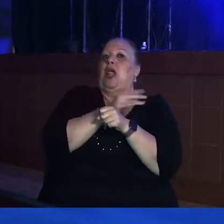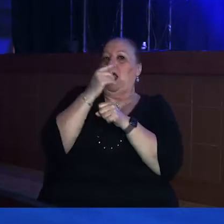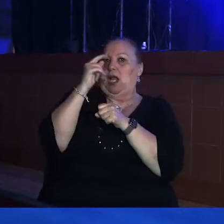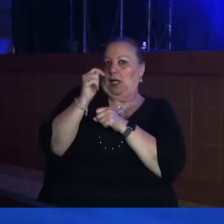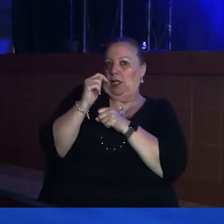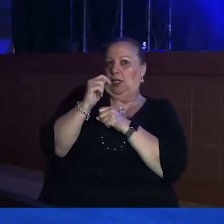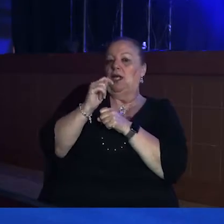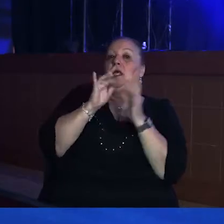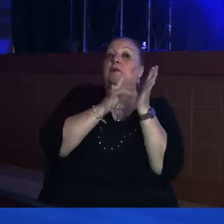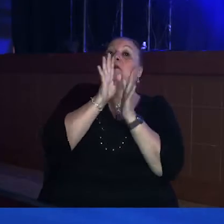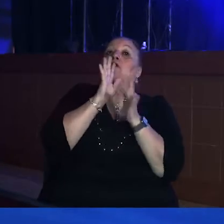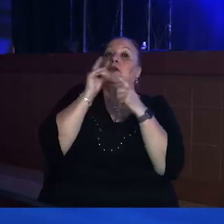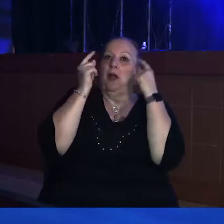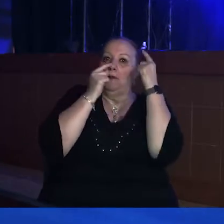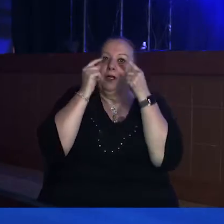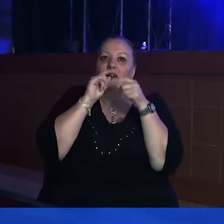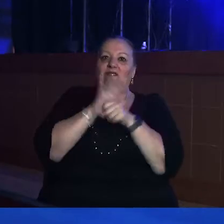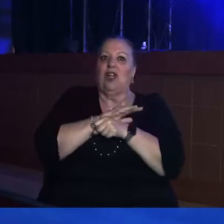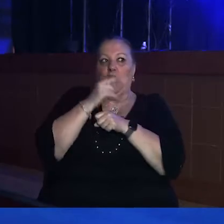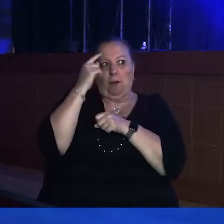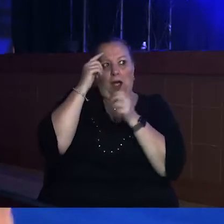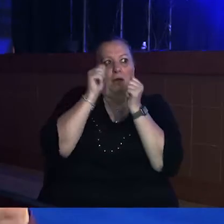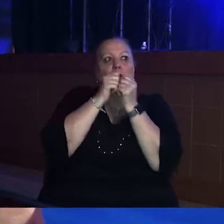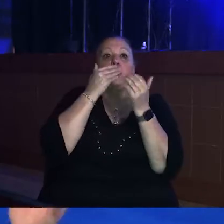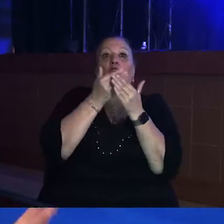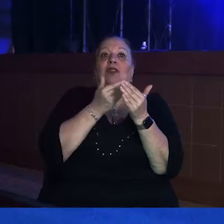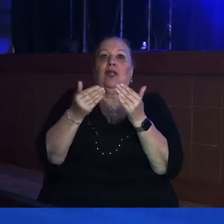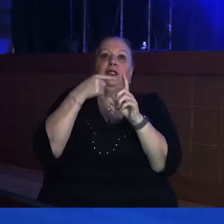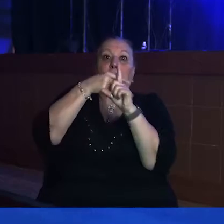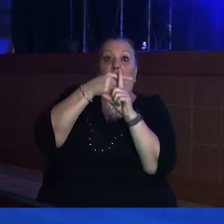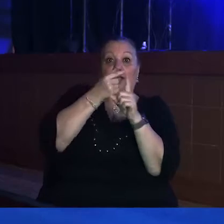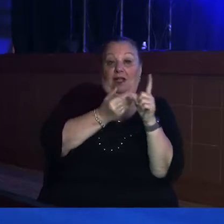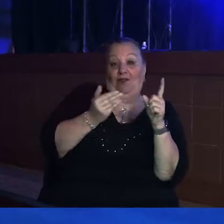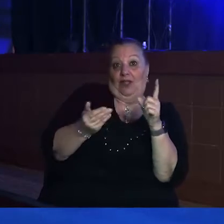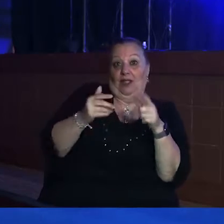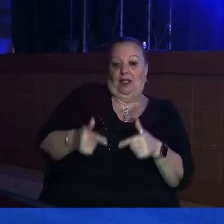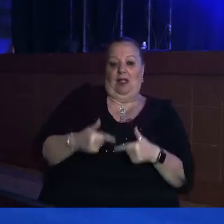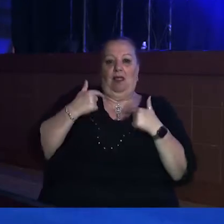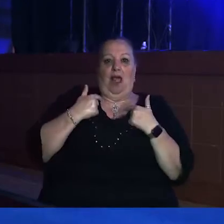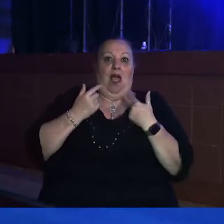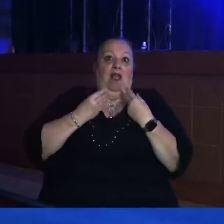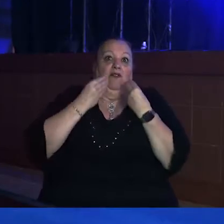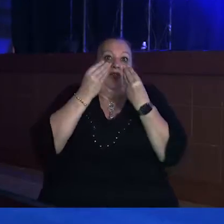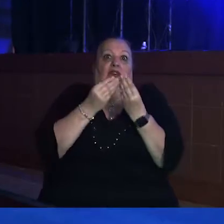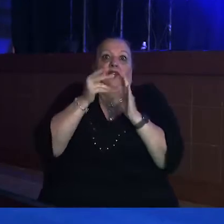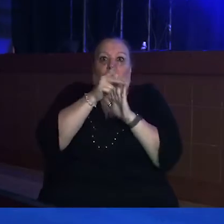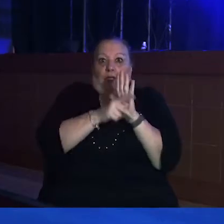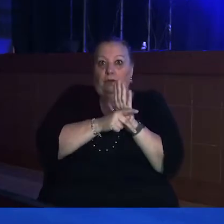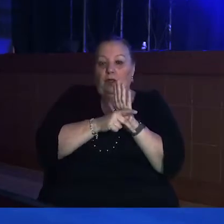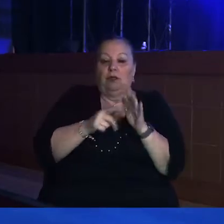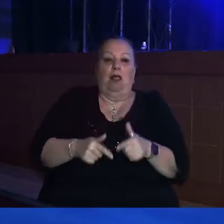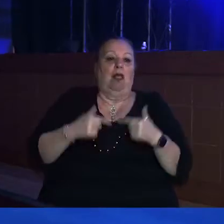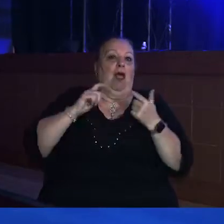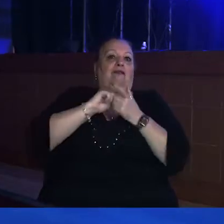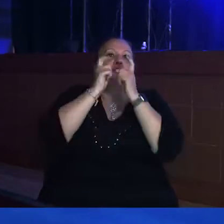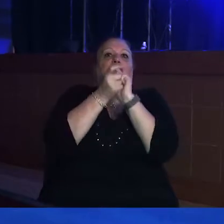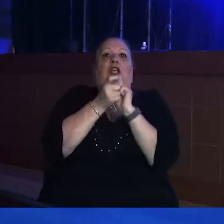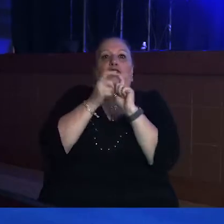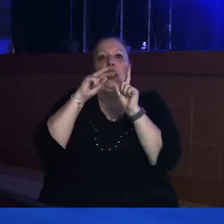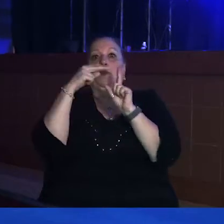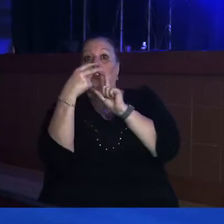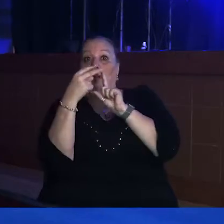about meditating, is filling our minds with good stuff, positive stuff, life-giving principles, life-changing perspectives, and we